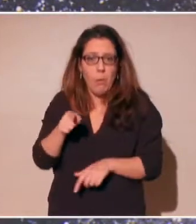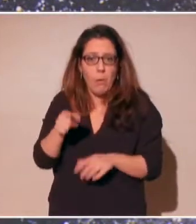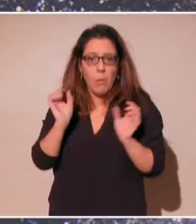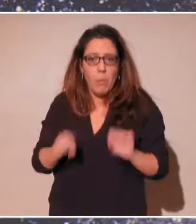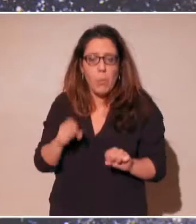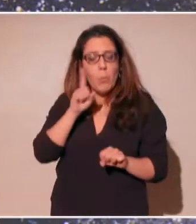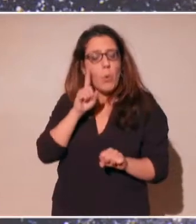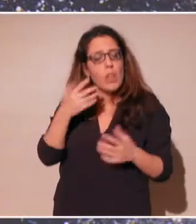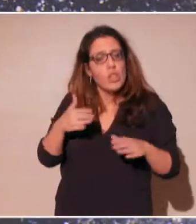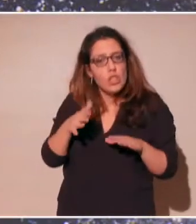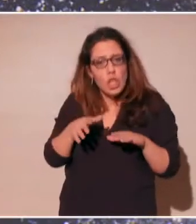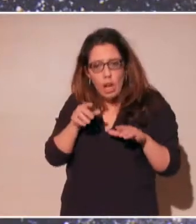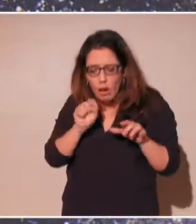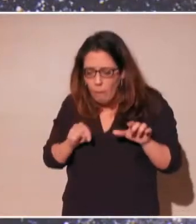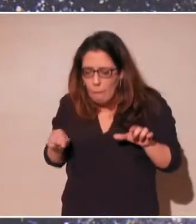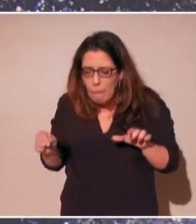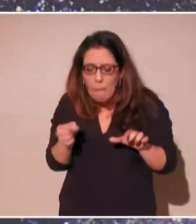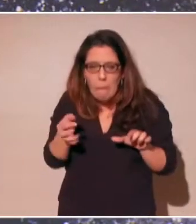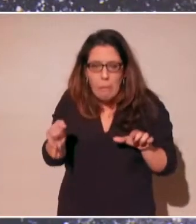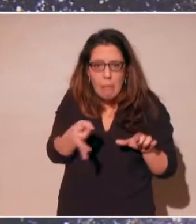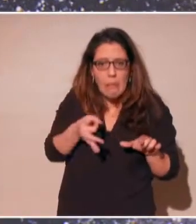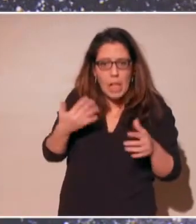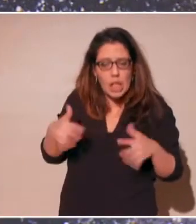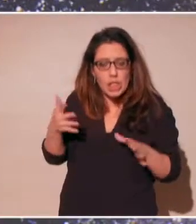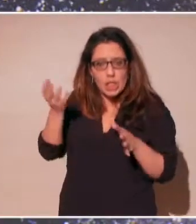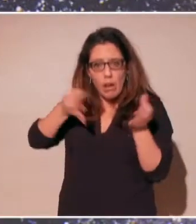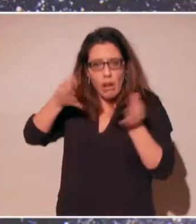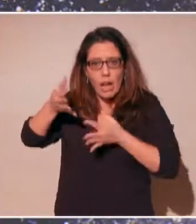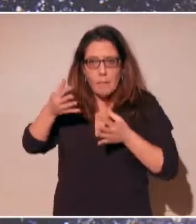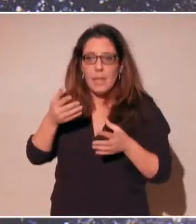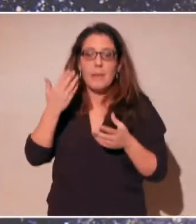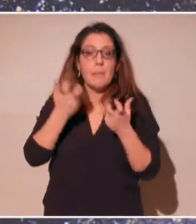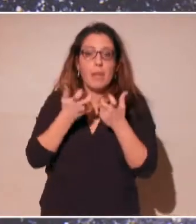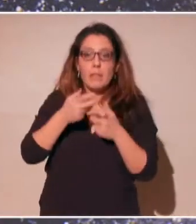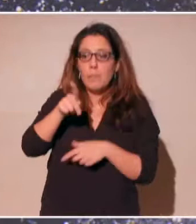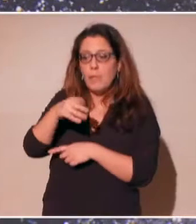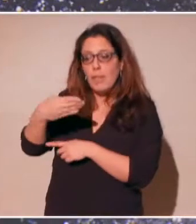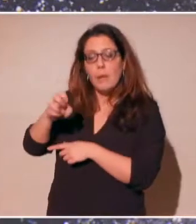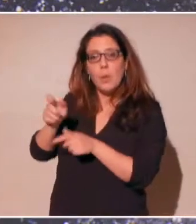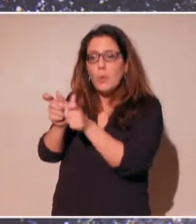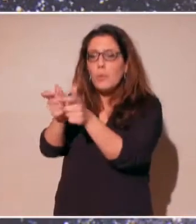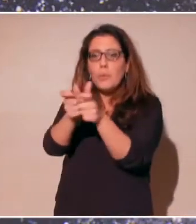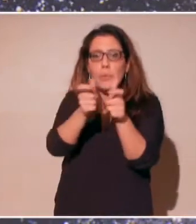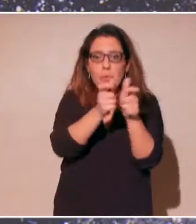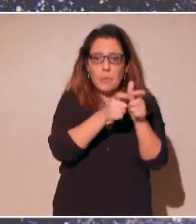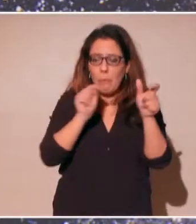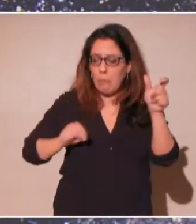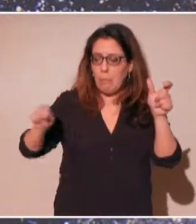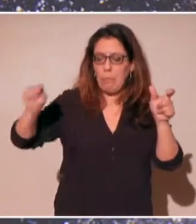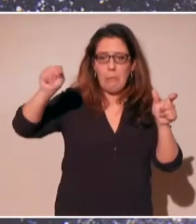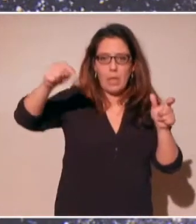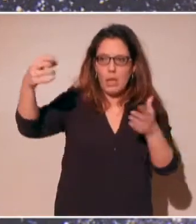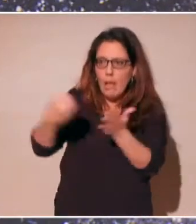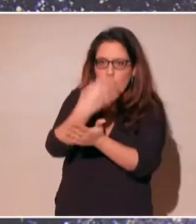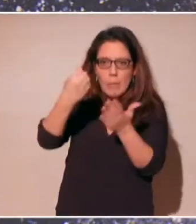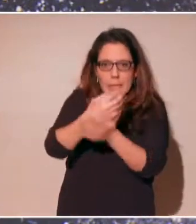real disruptive technologies, and we can actually share data between the SMEs that are spread out. And if